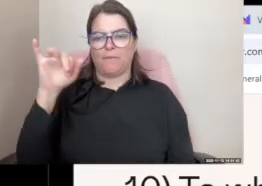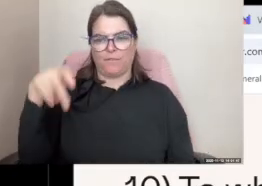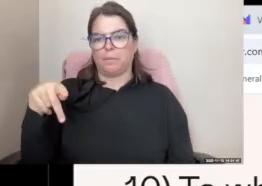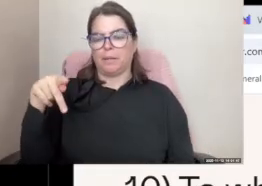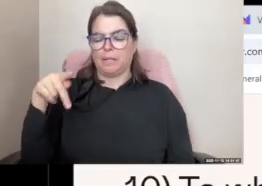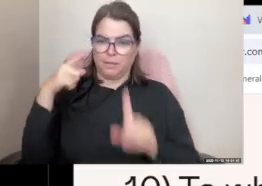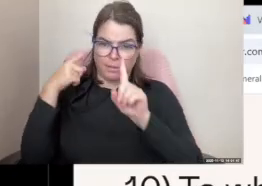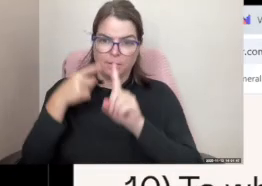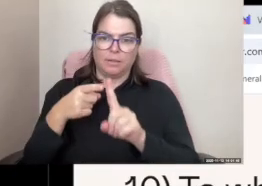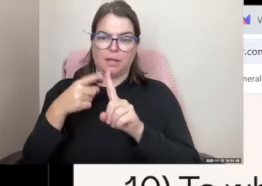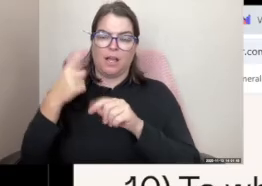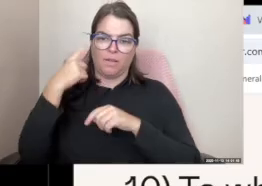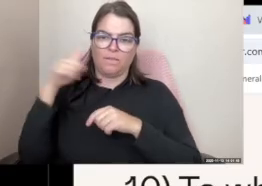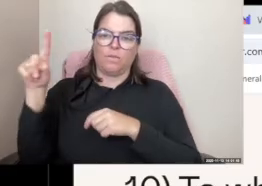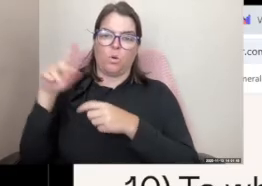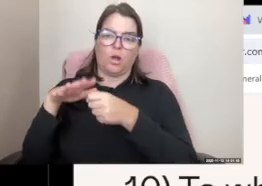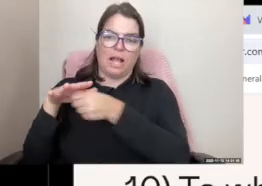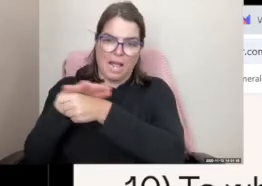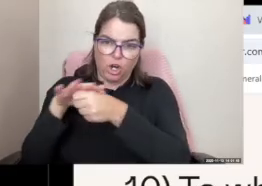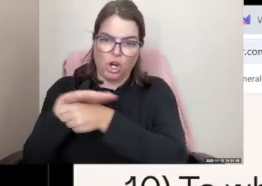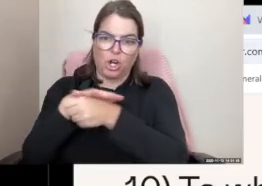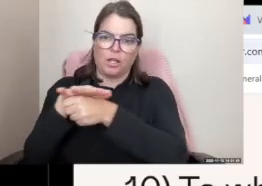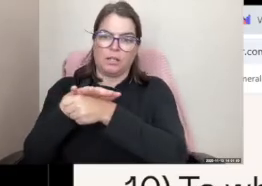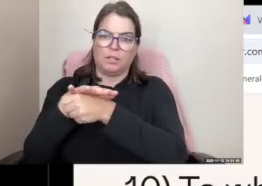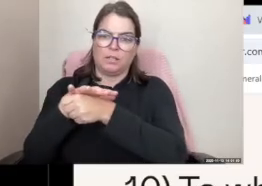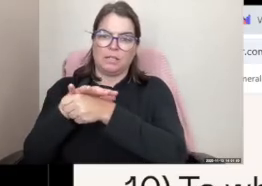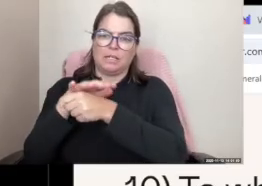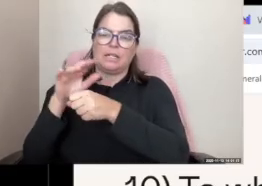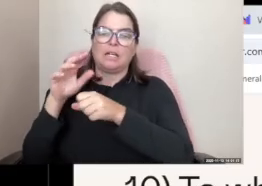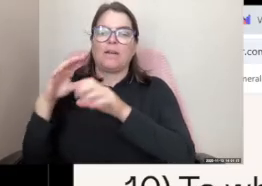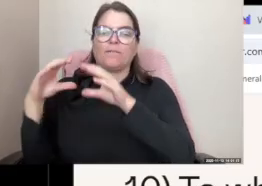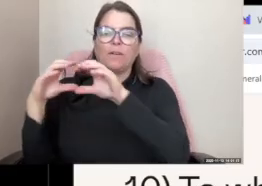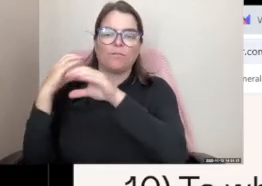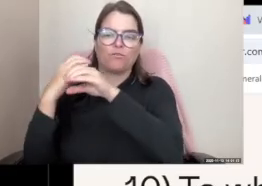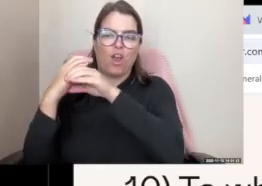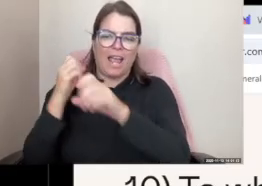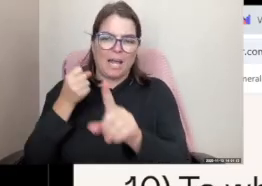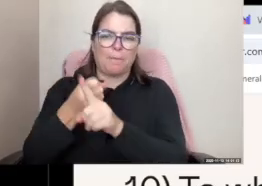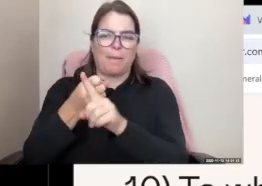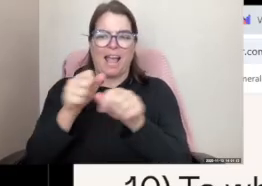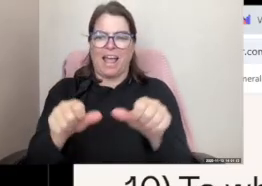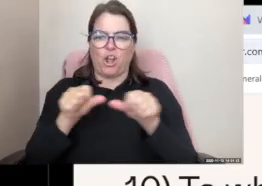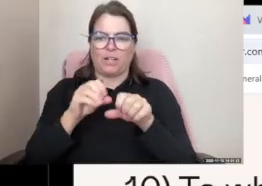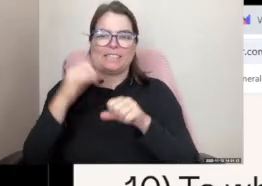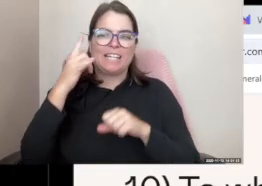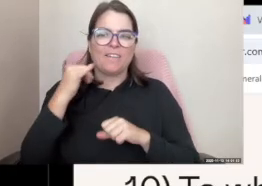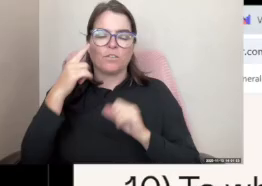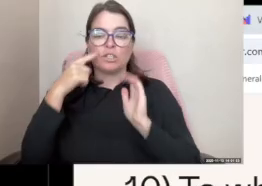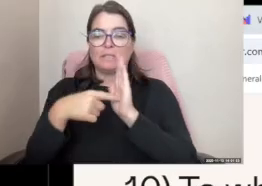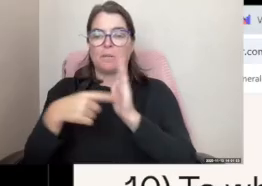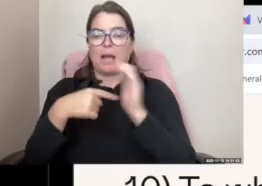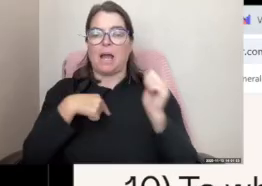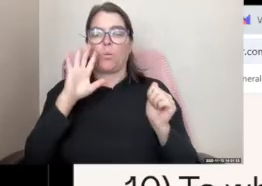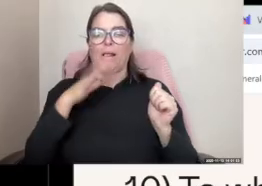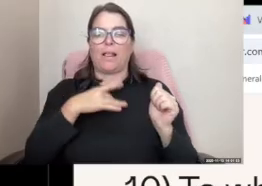has the ability to wave a magic wand, to see a sort of hypercharged HVIP